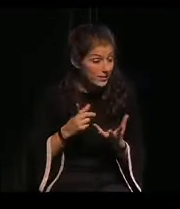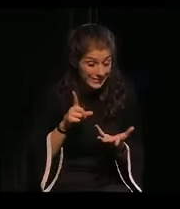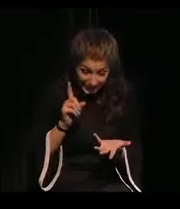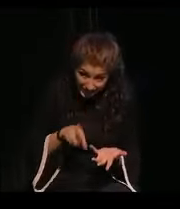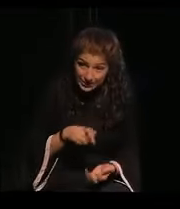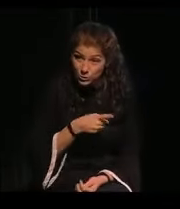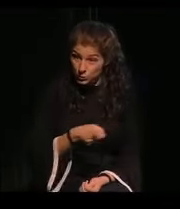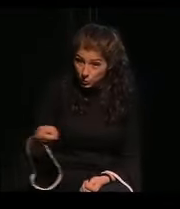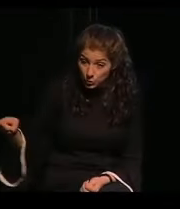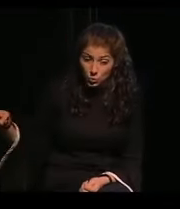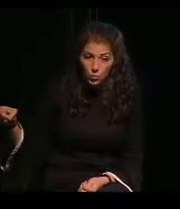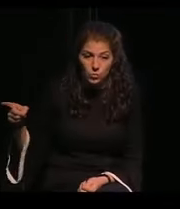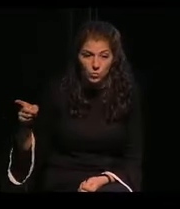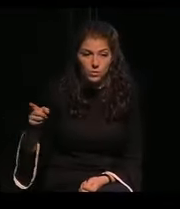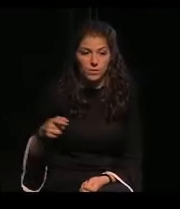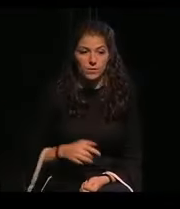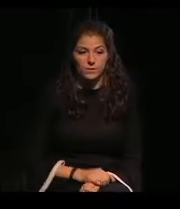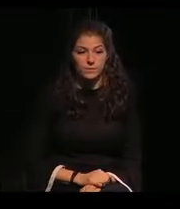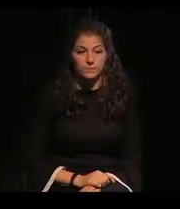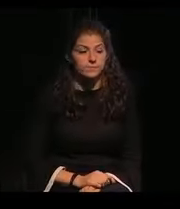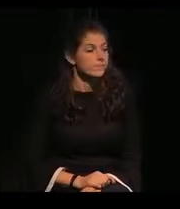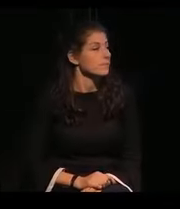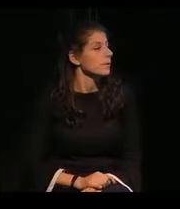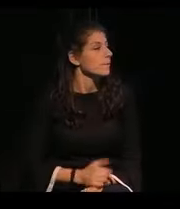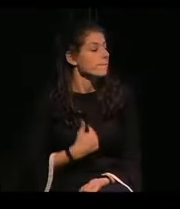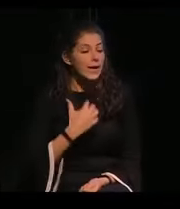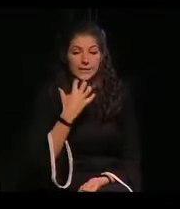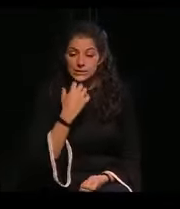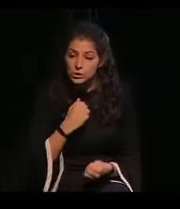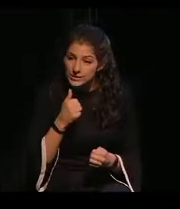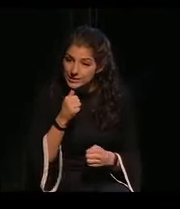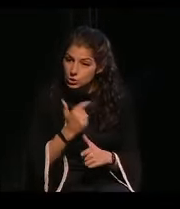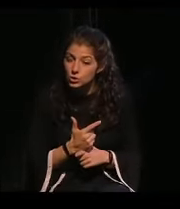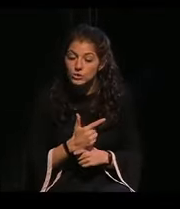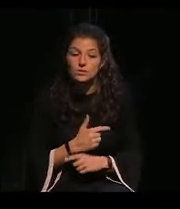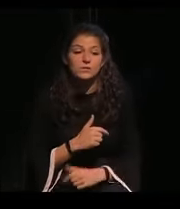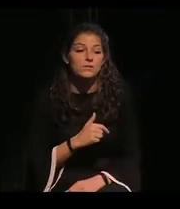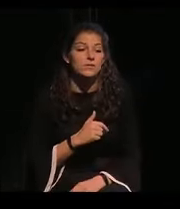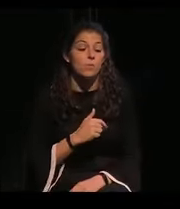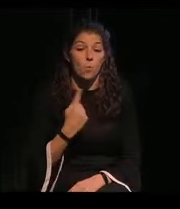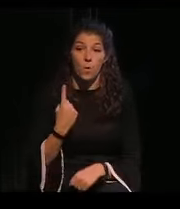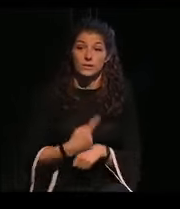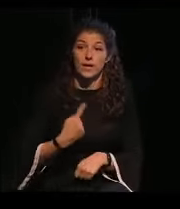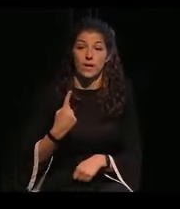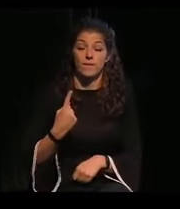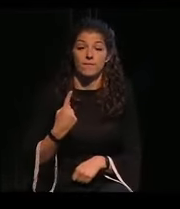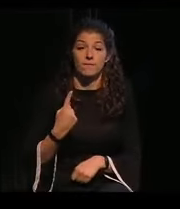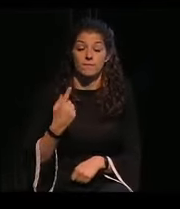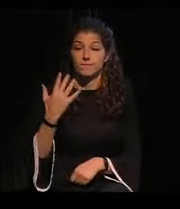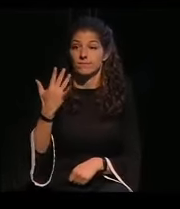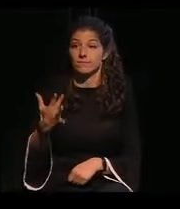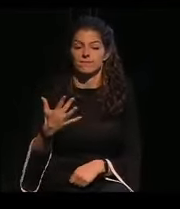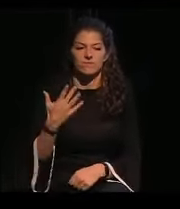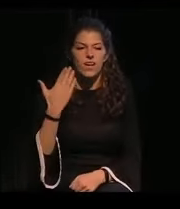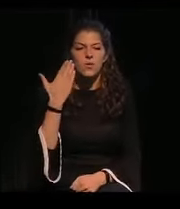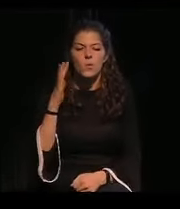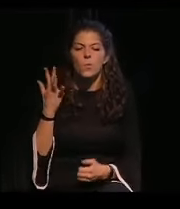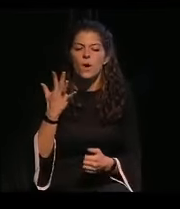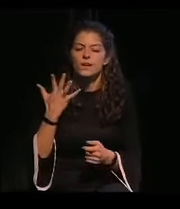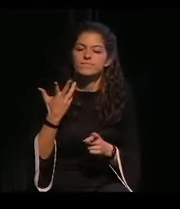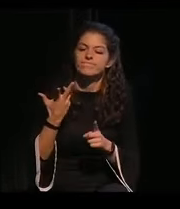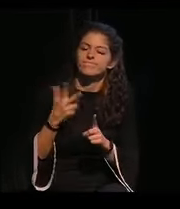you. And the world needs you. My dear sisters, you know, one day, I don't know what came